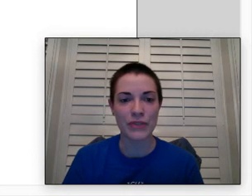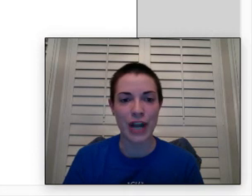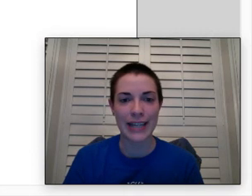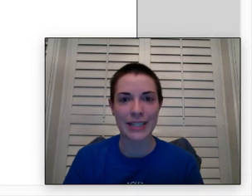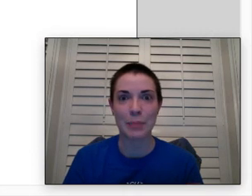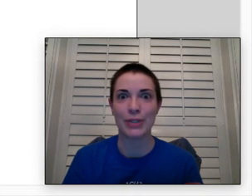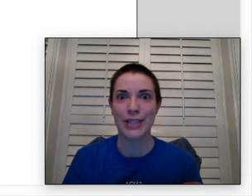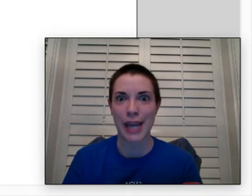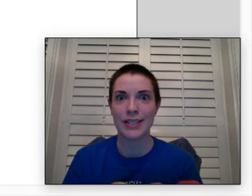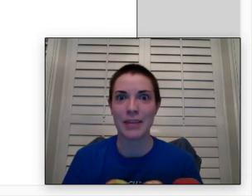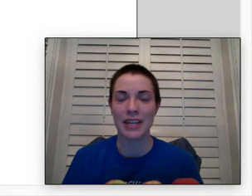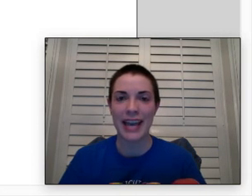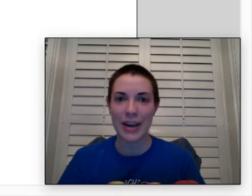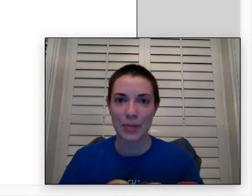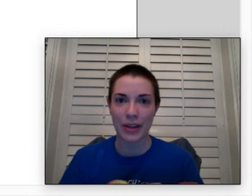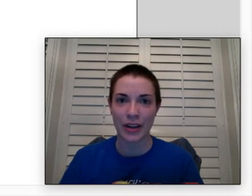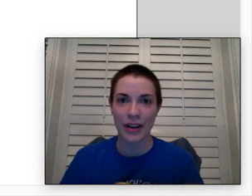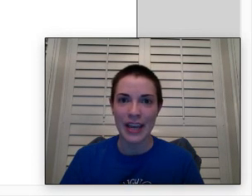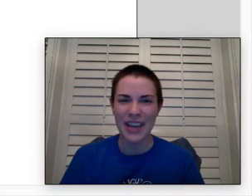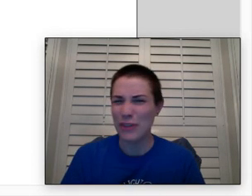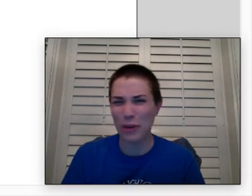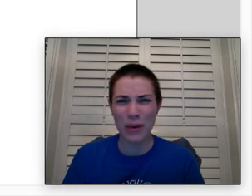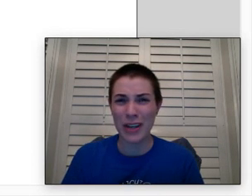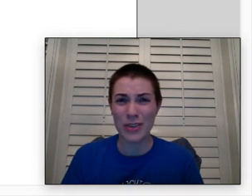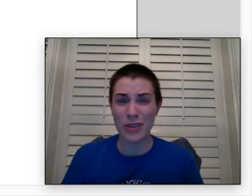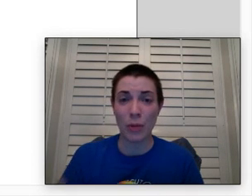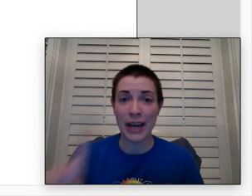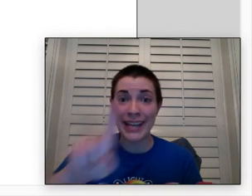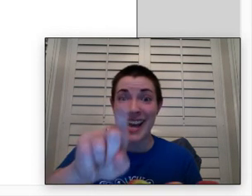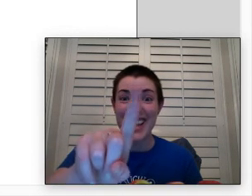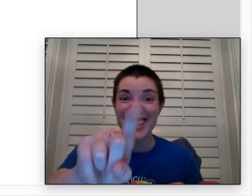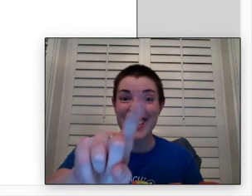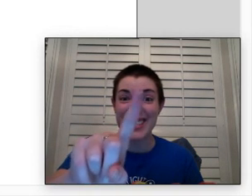almost forgot to pretend to be a caterpillar. If you don't want to use your